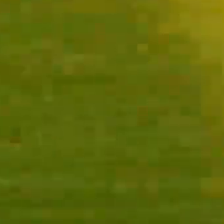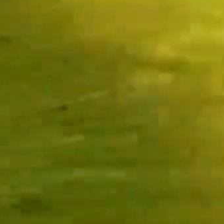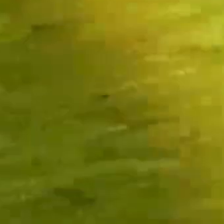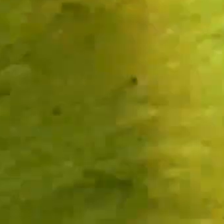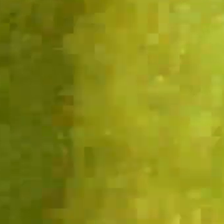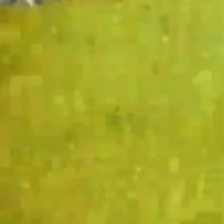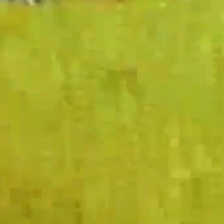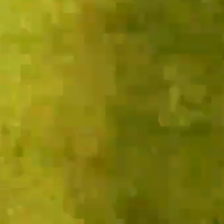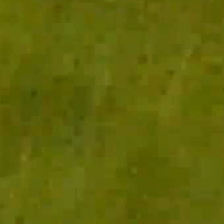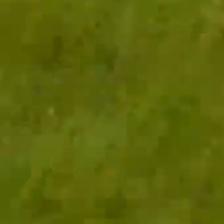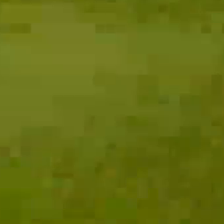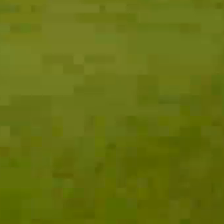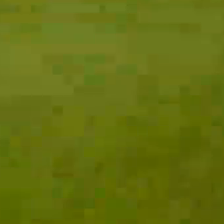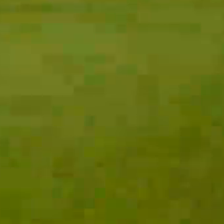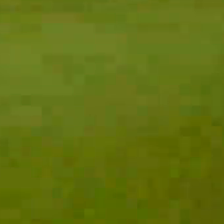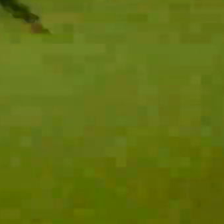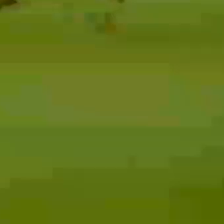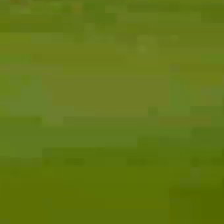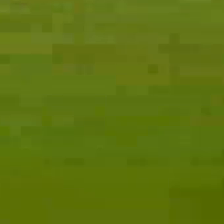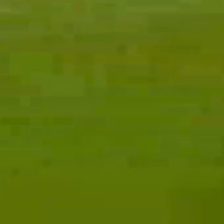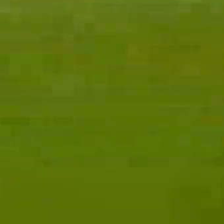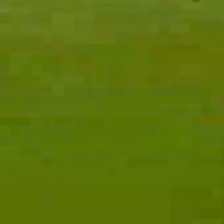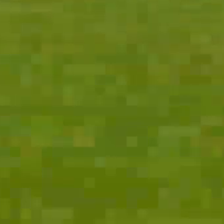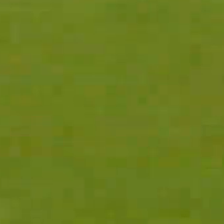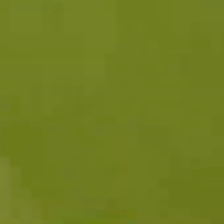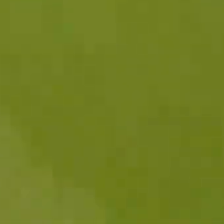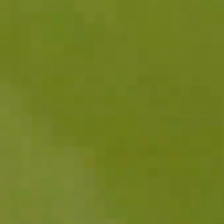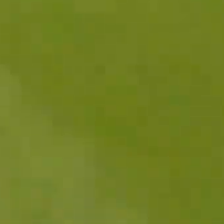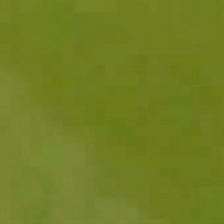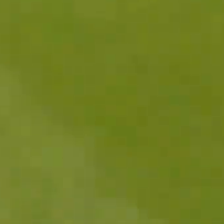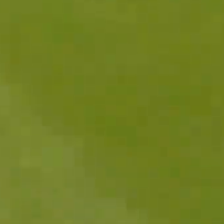it! Well, I've seen